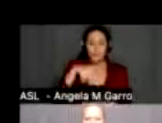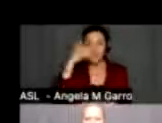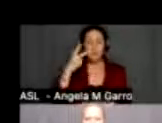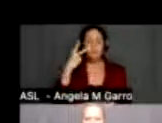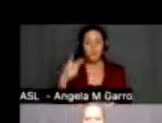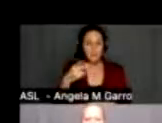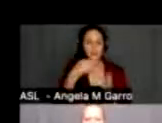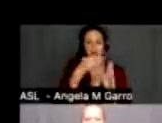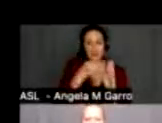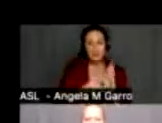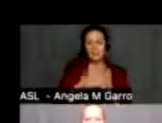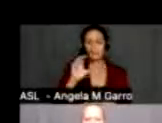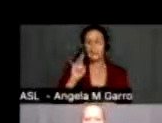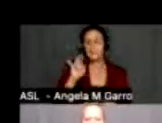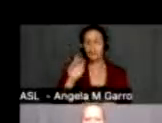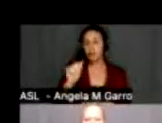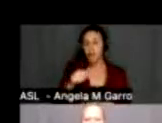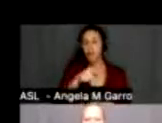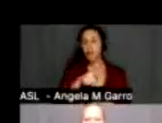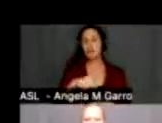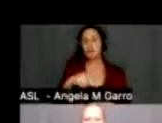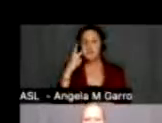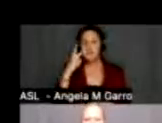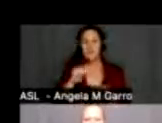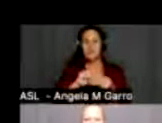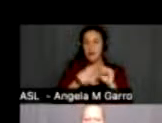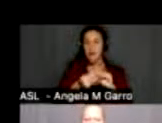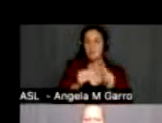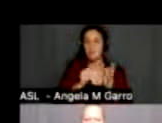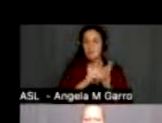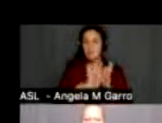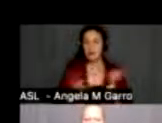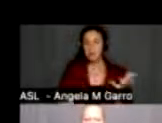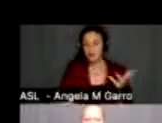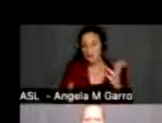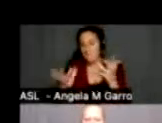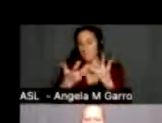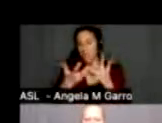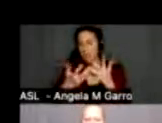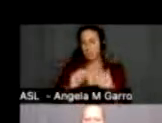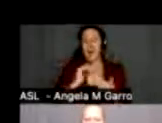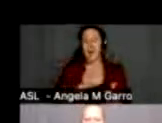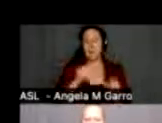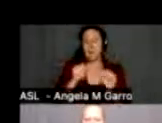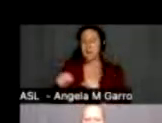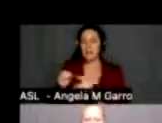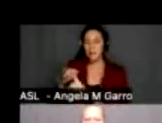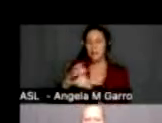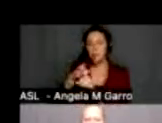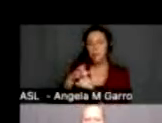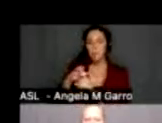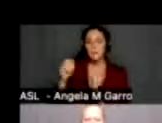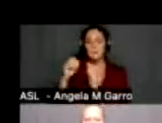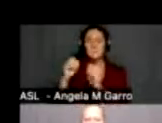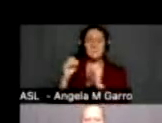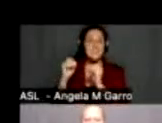there. That number of students is sort of matched against our ability to recruit teachers for the